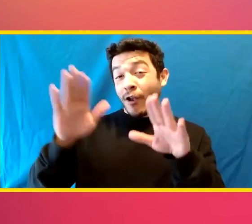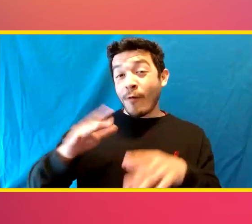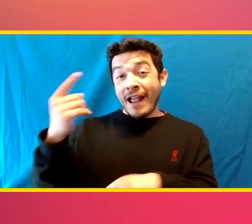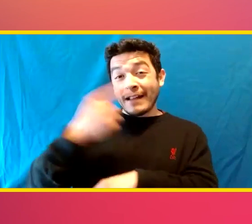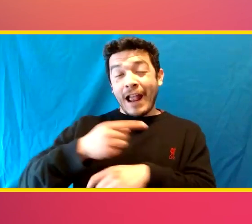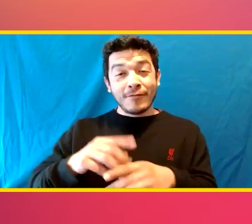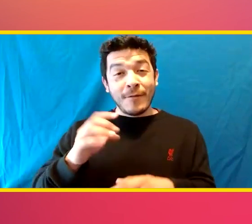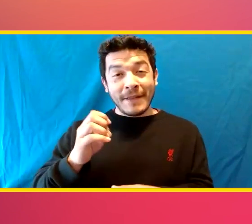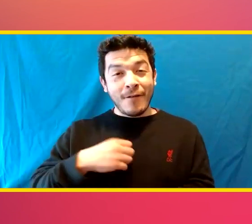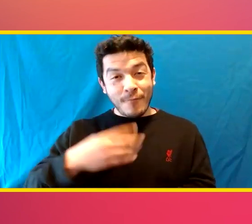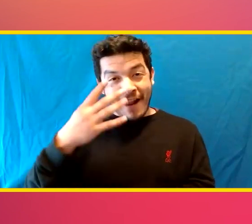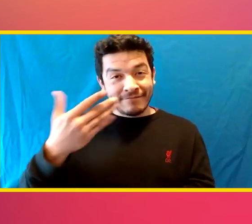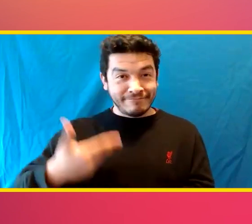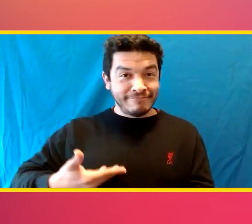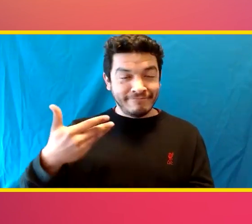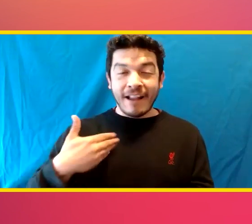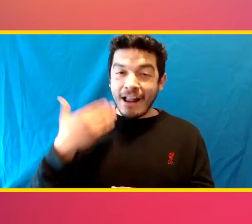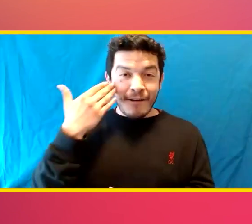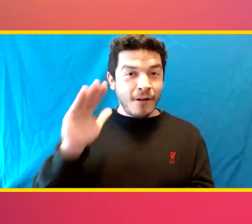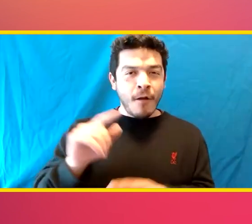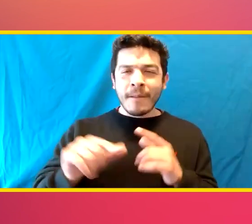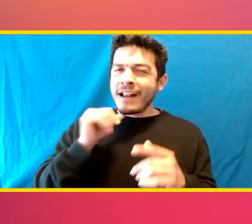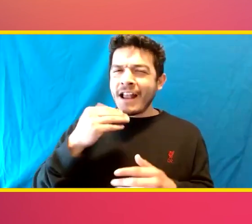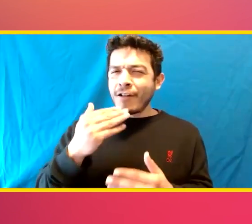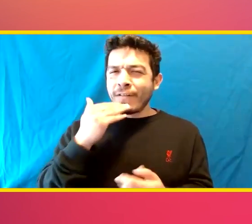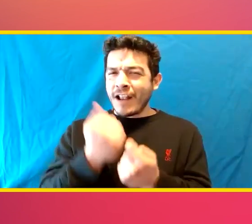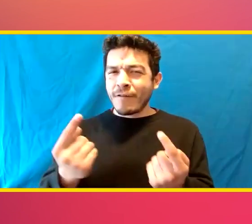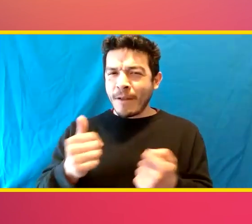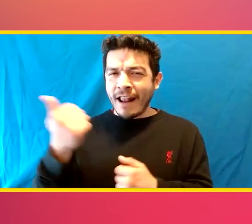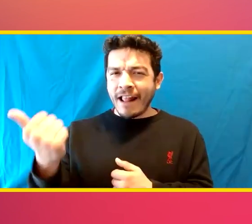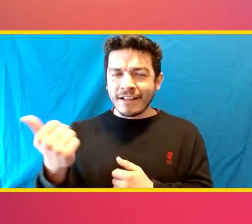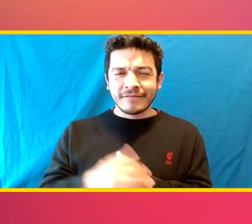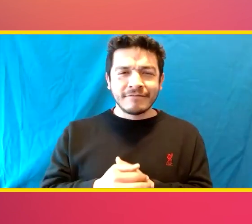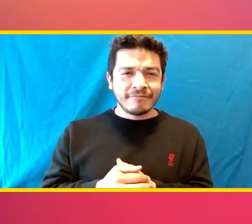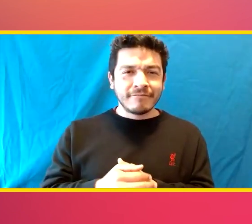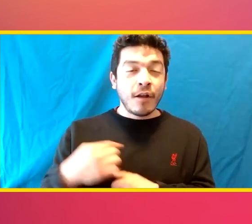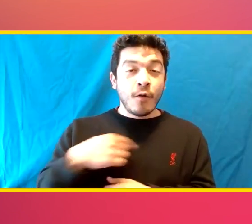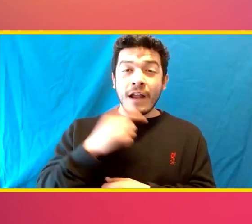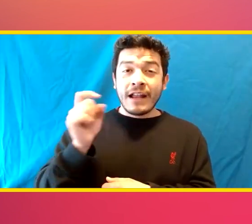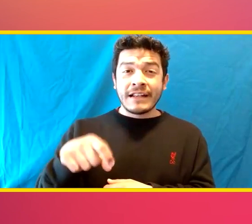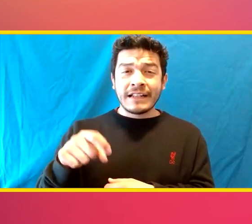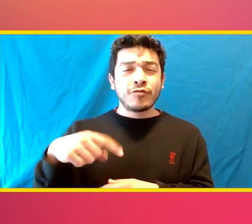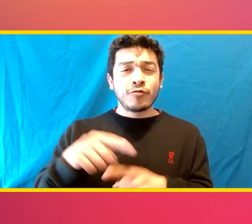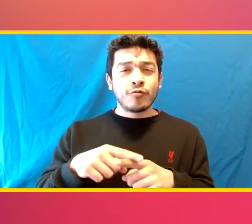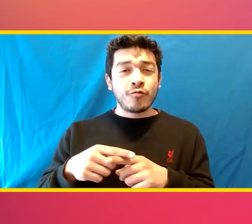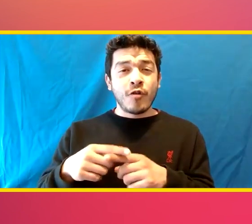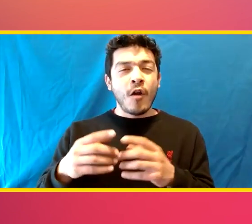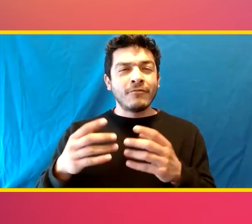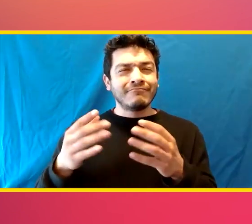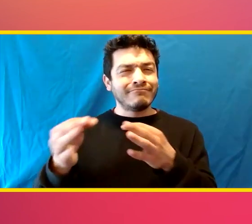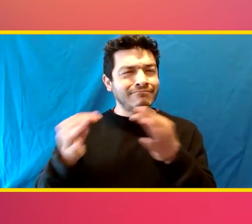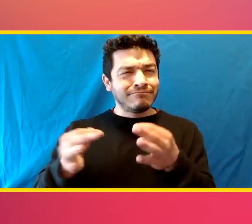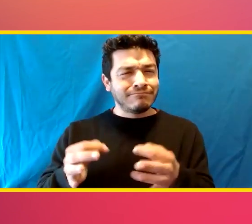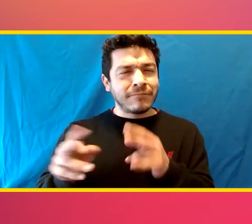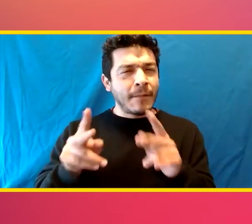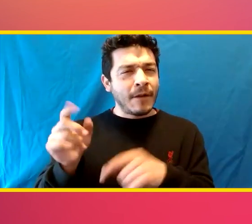don't know, but not great for everybody else. So I think we need to break it all down so people